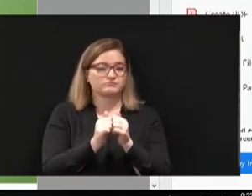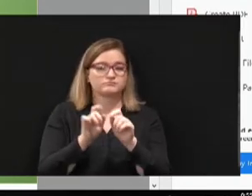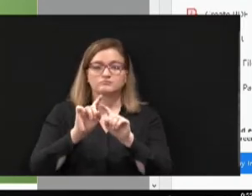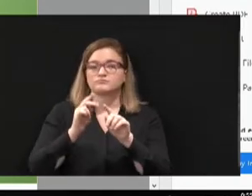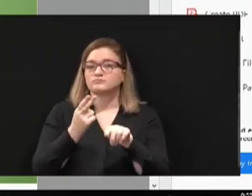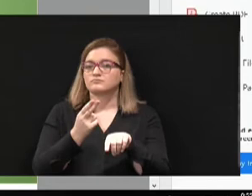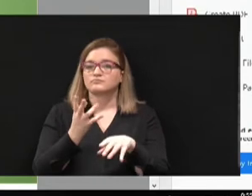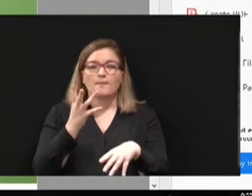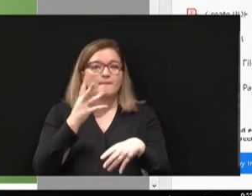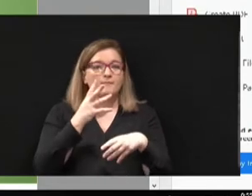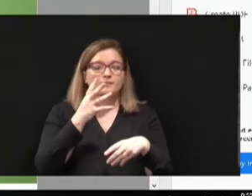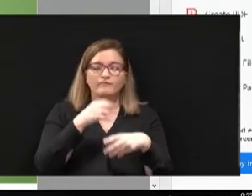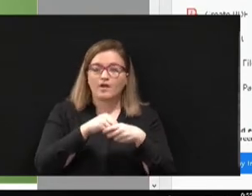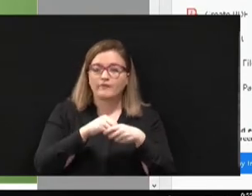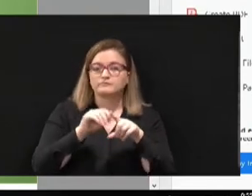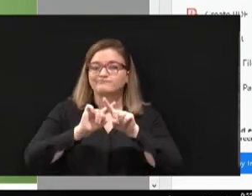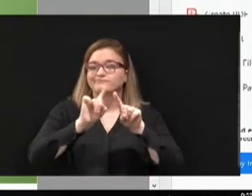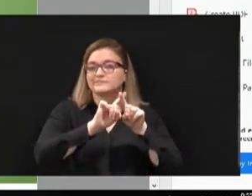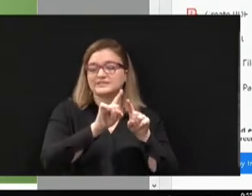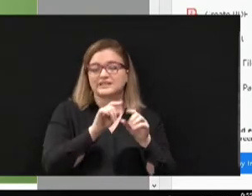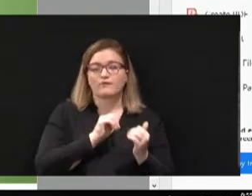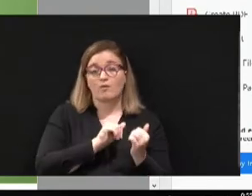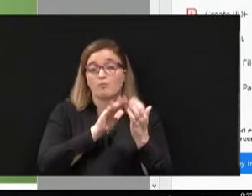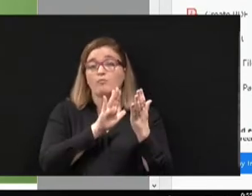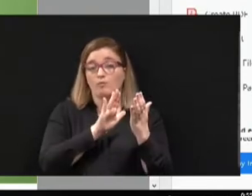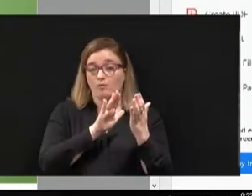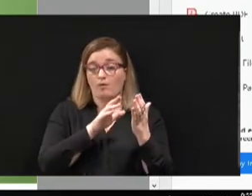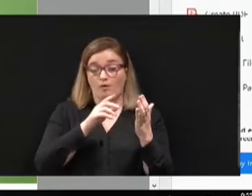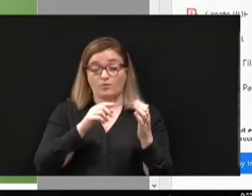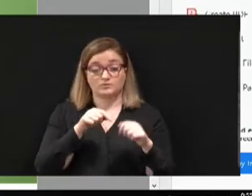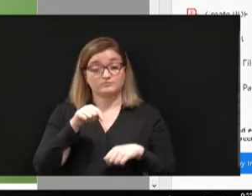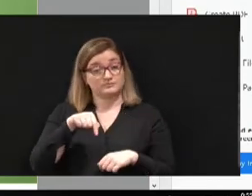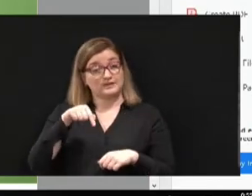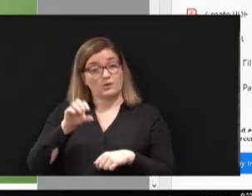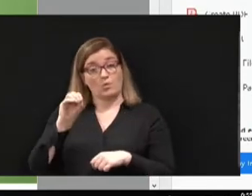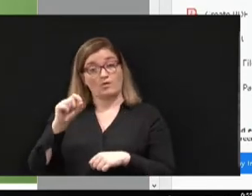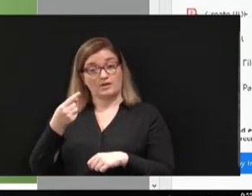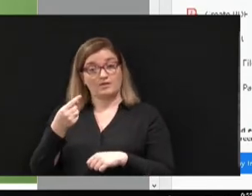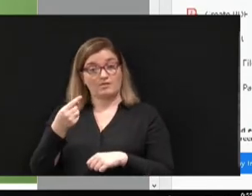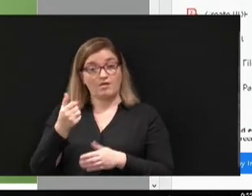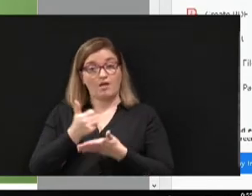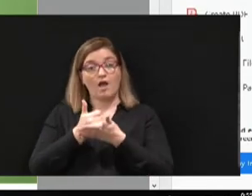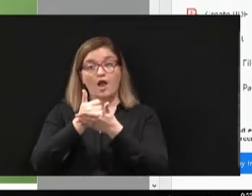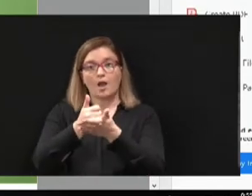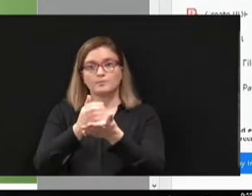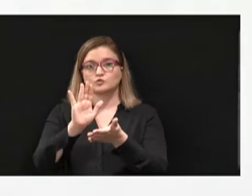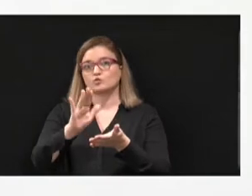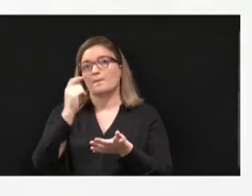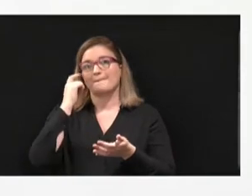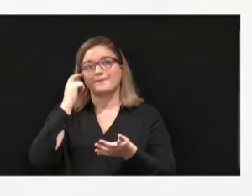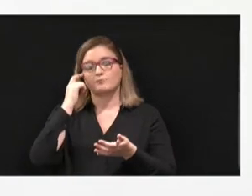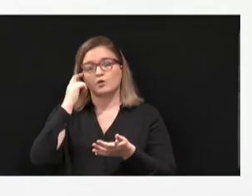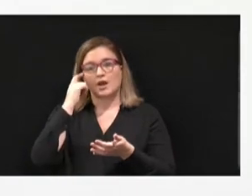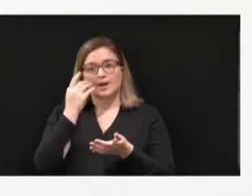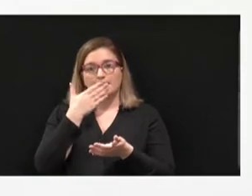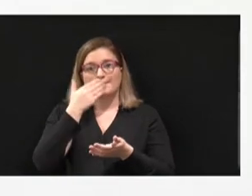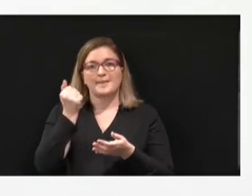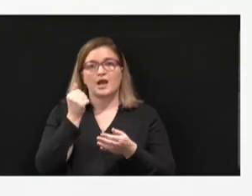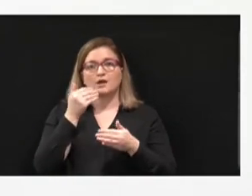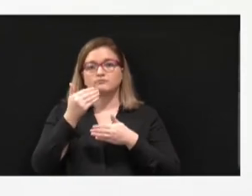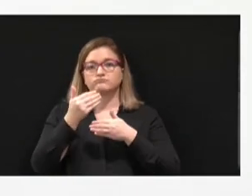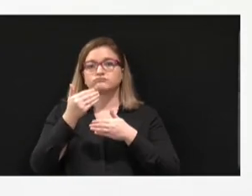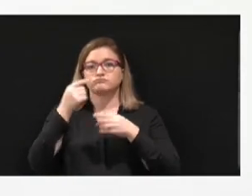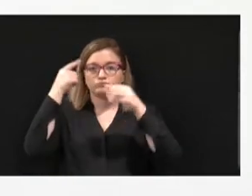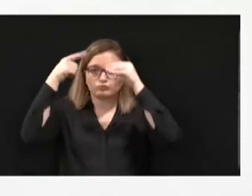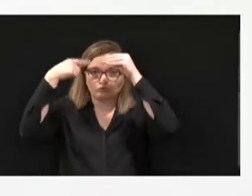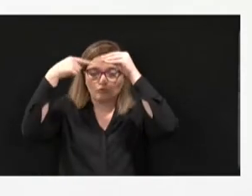we're teaching you, the Orton-Gillingham approach, really does help the brain better process. But